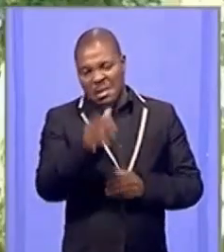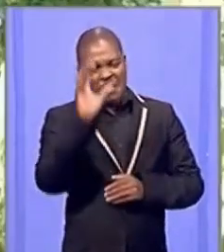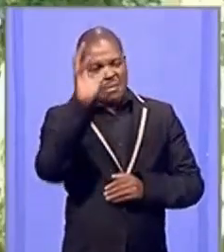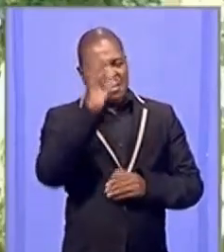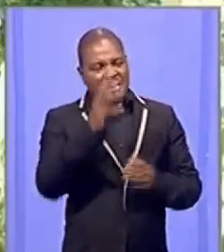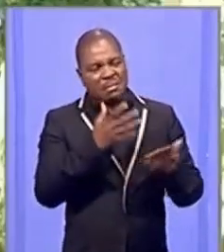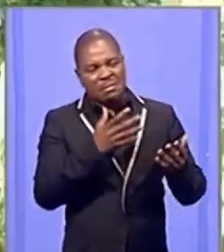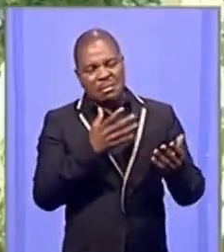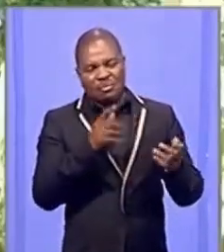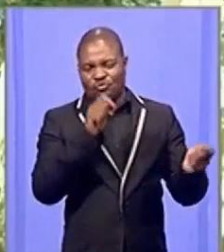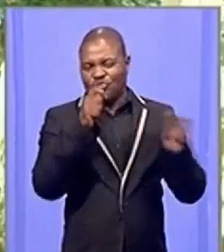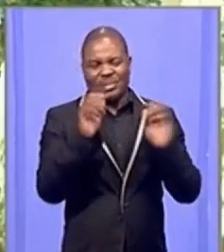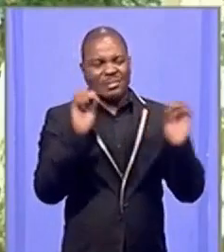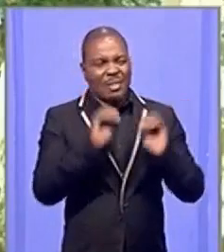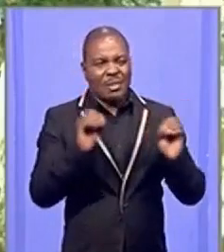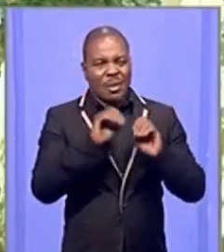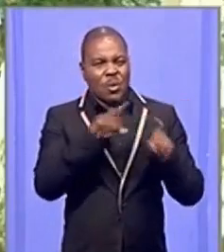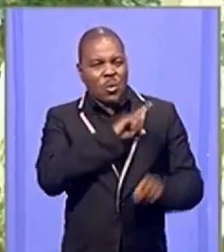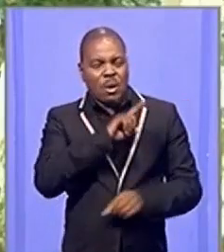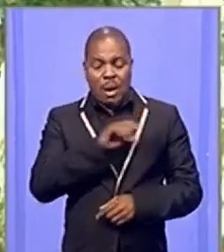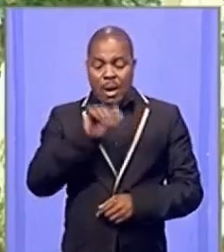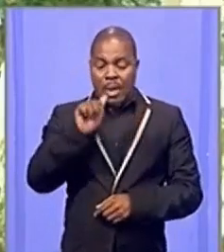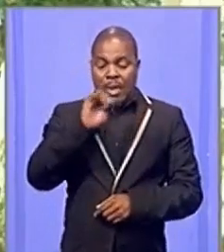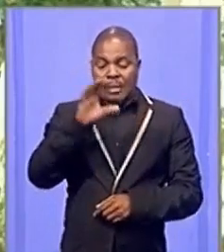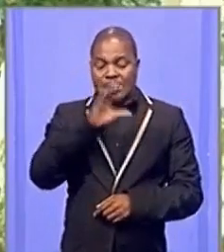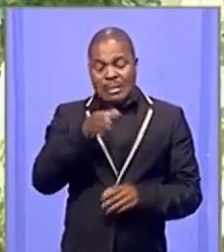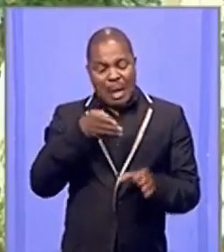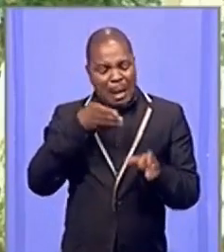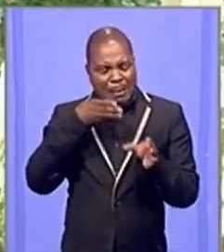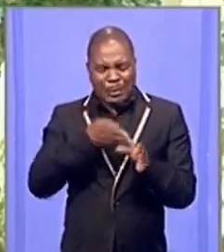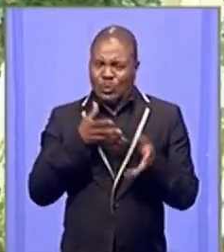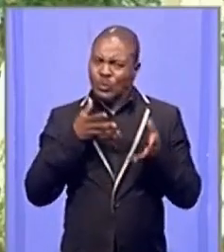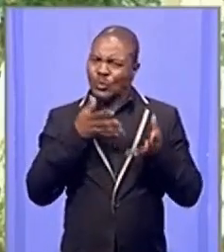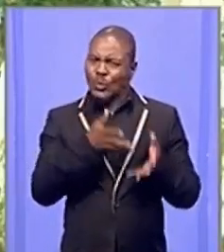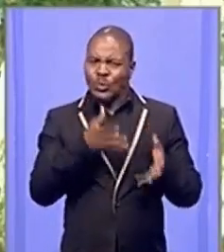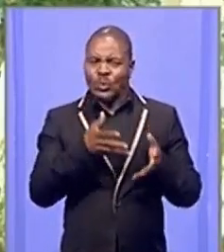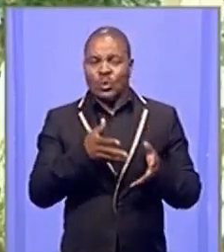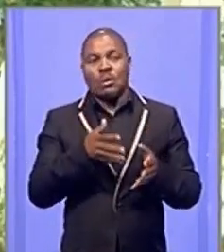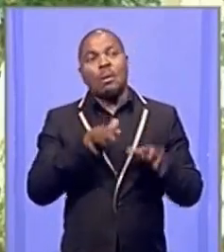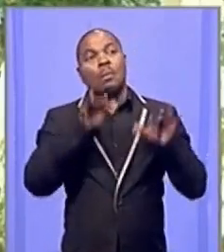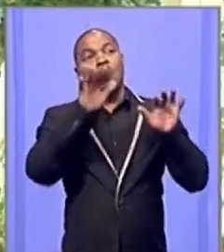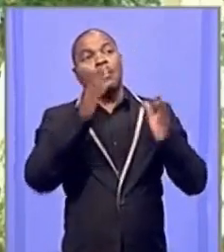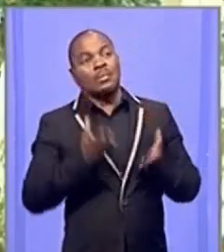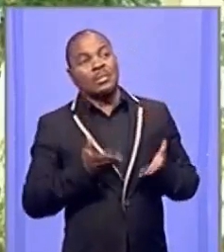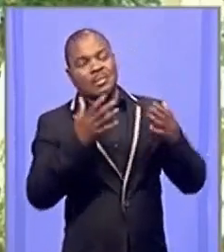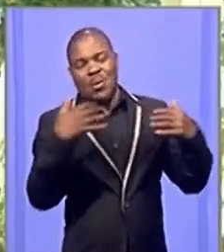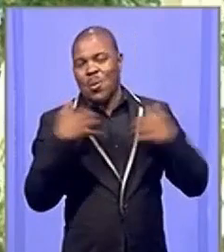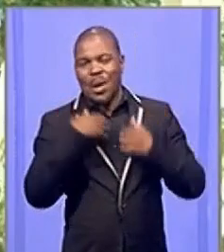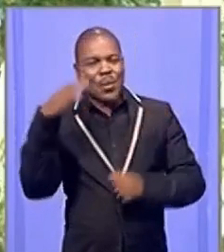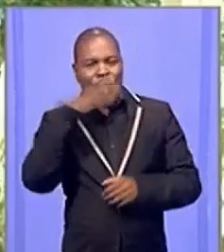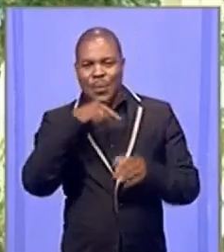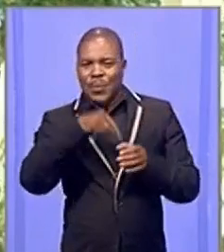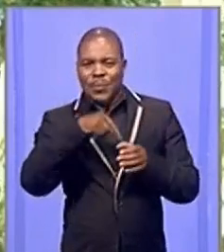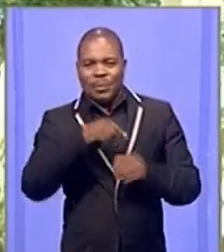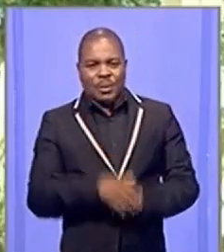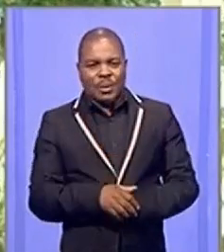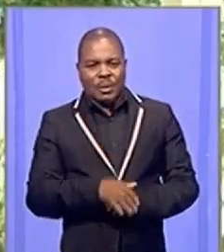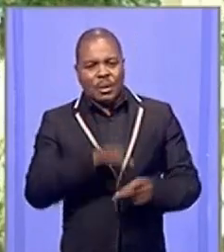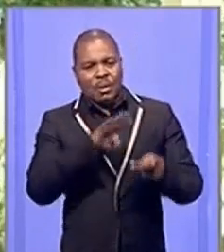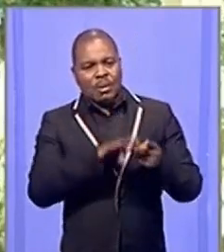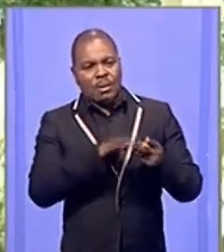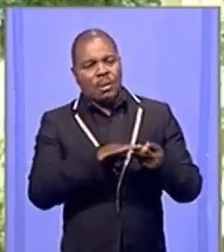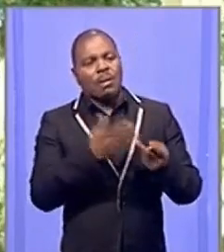State. It's in the DNA of the ANC to not worry about service delivery, not worry about the residents